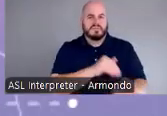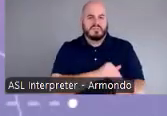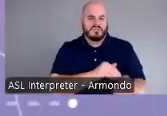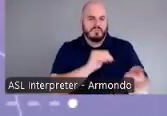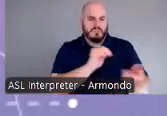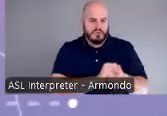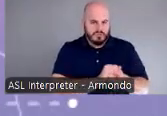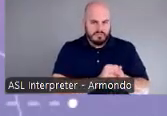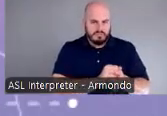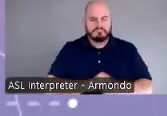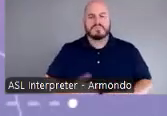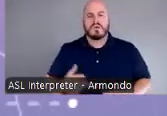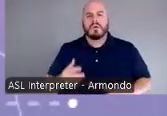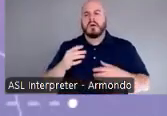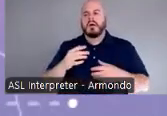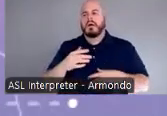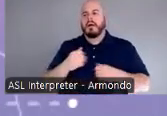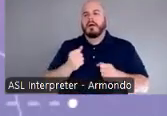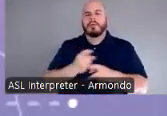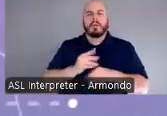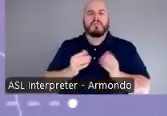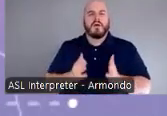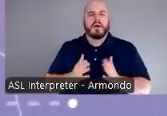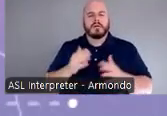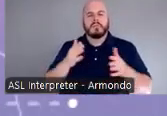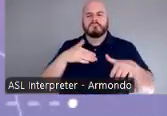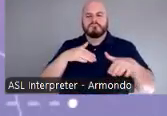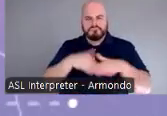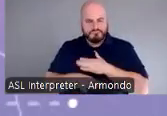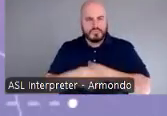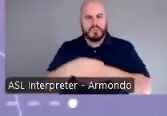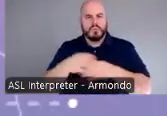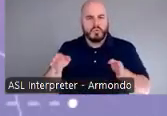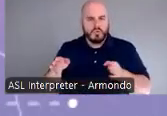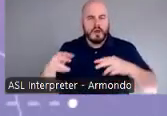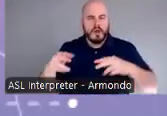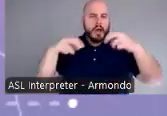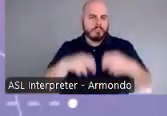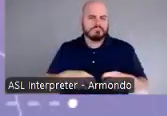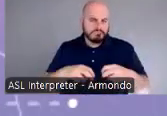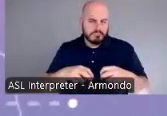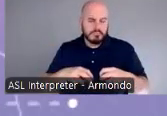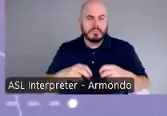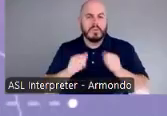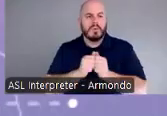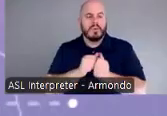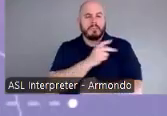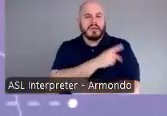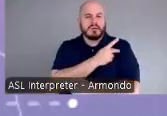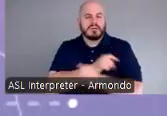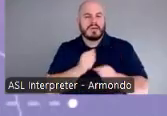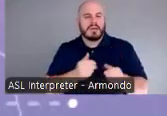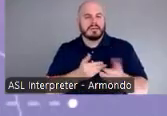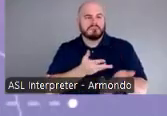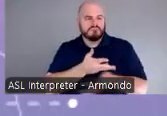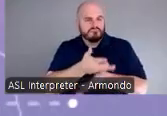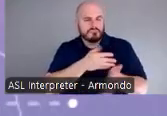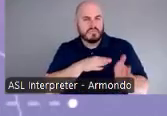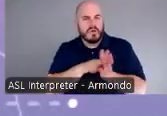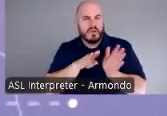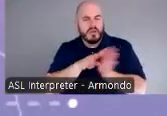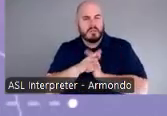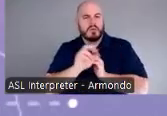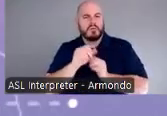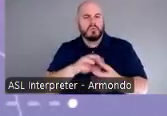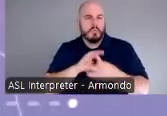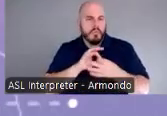provider walks into the room. They walks into the patient room, and they're able to build rapport. The patient's able to feel like they